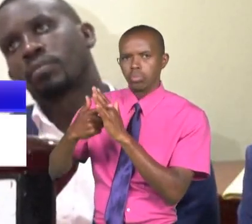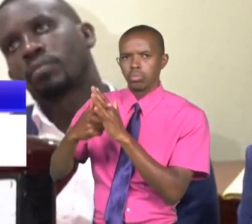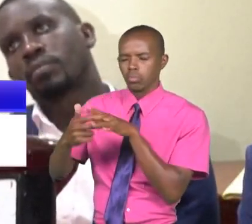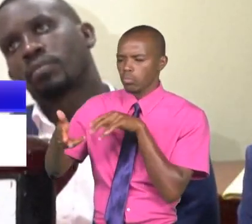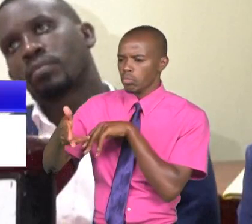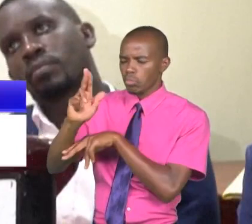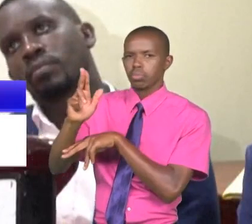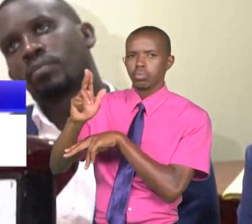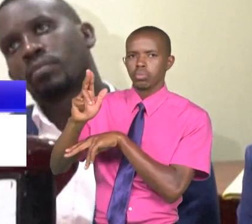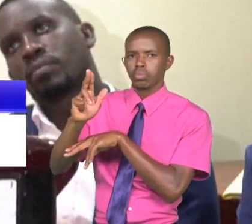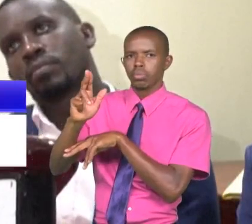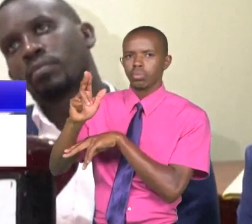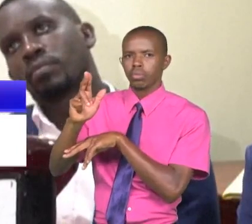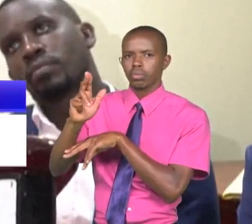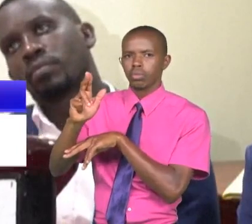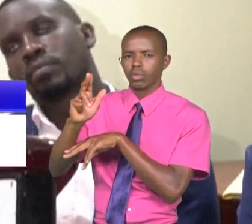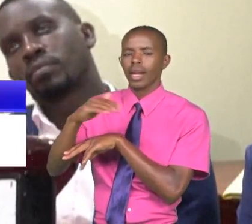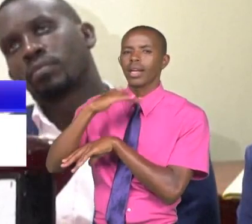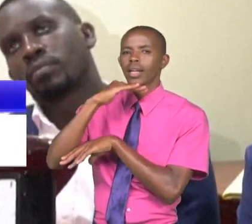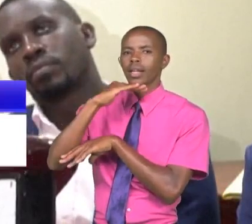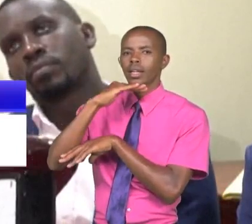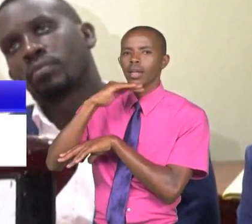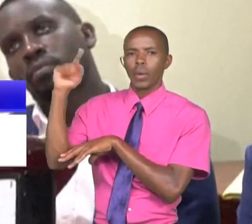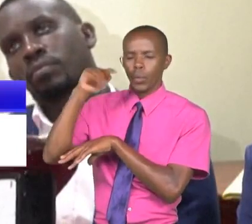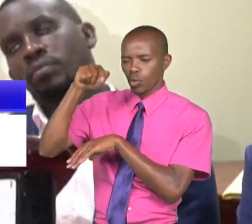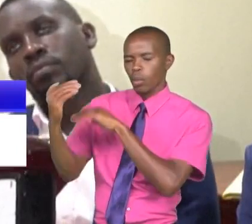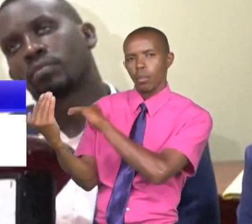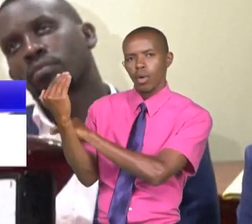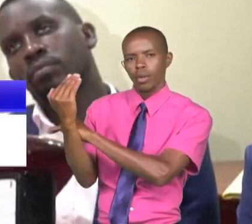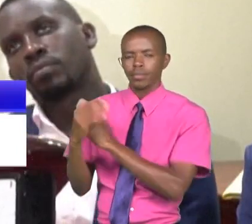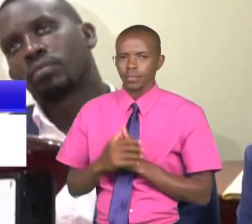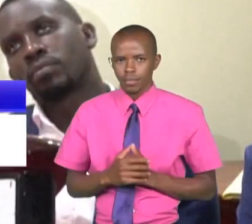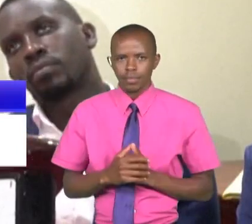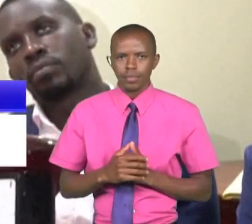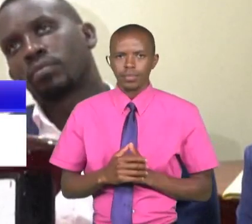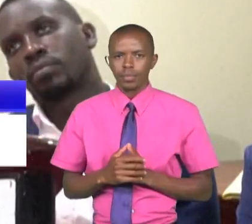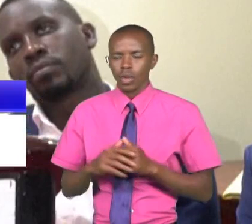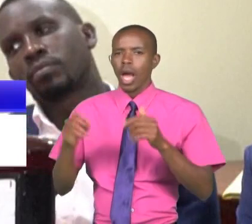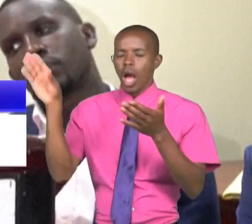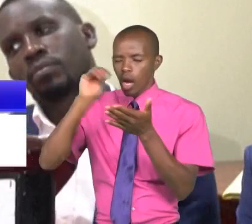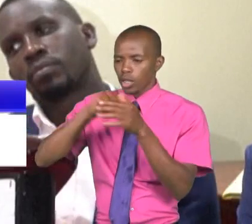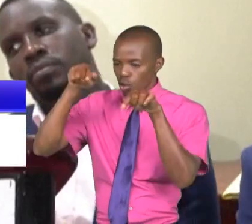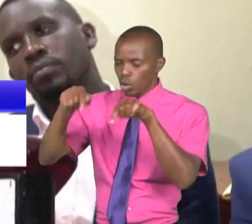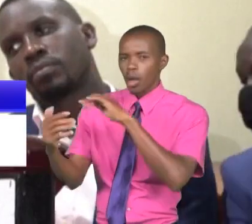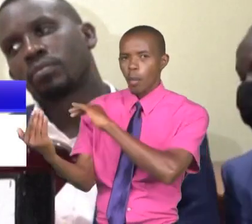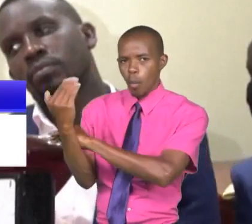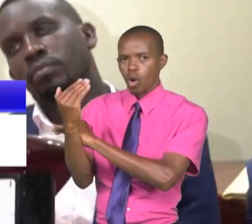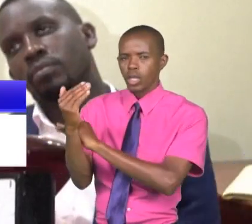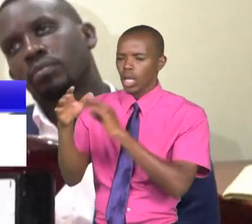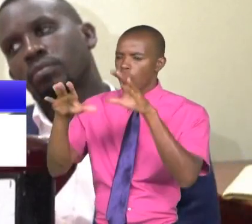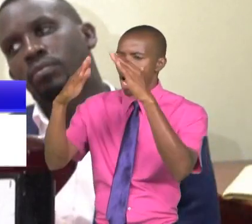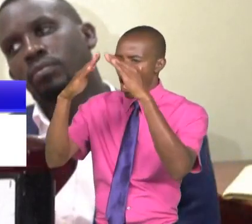shot by the military and he passed away this morning. And again this morning, my